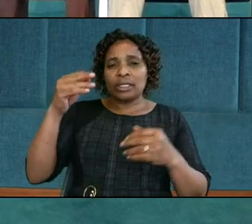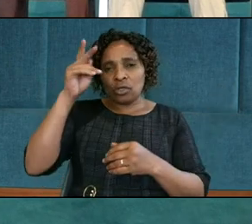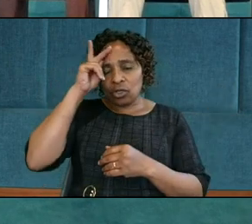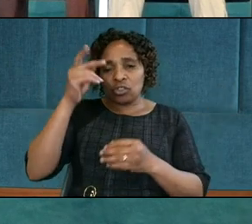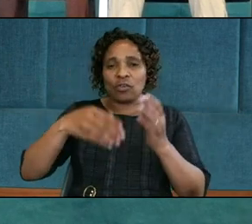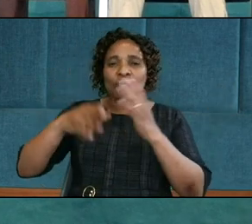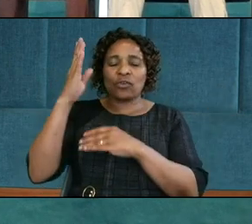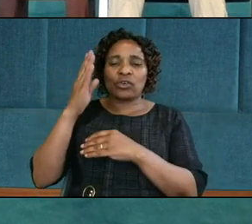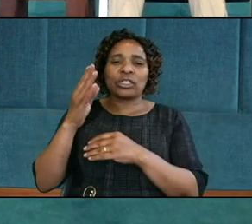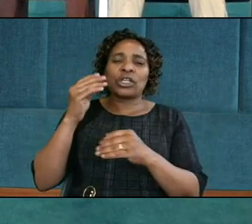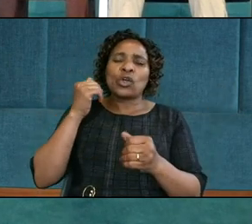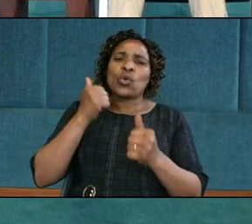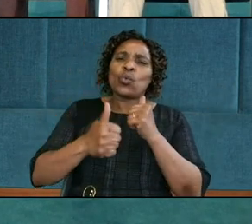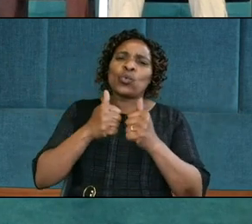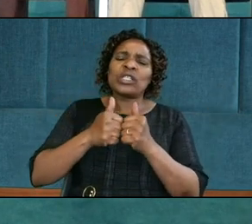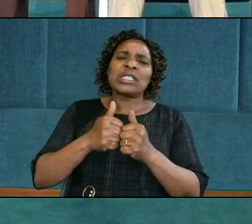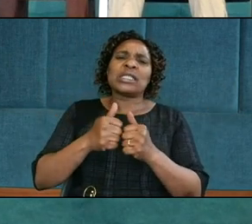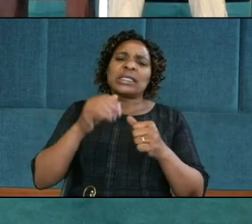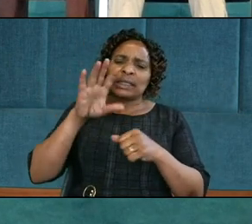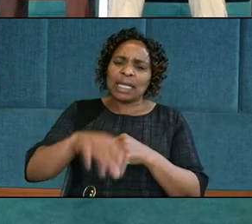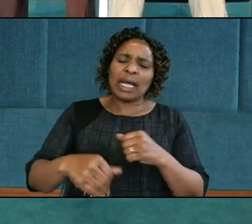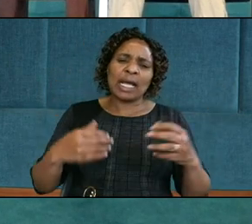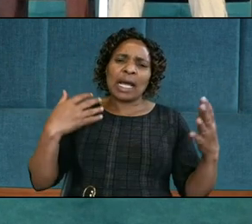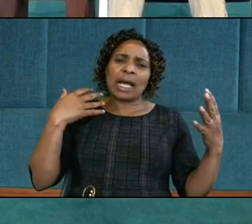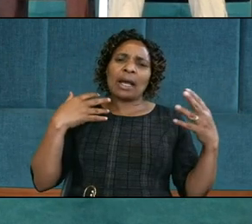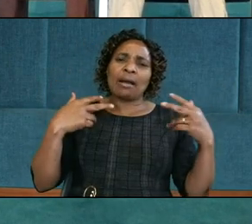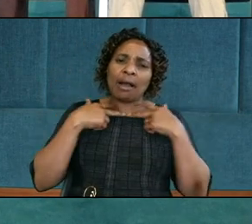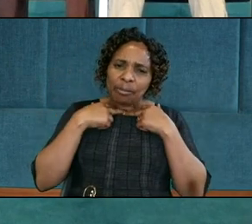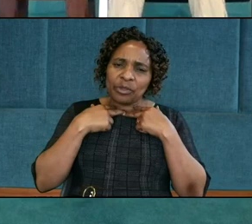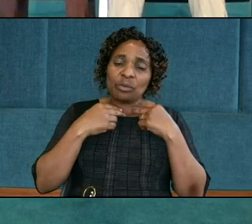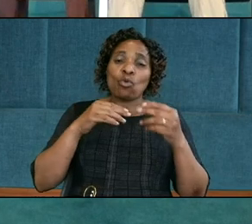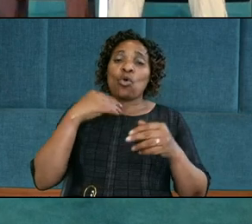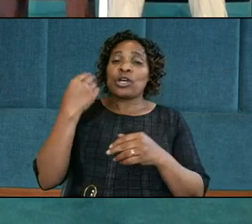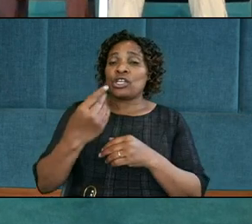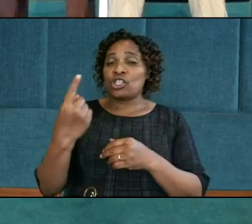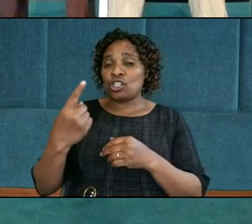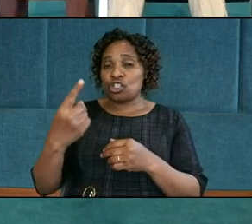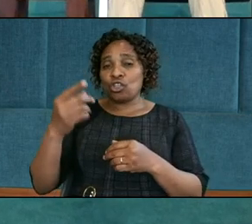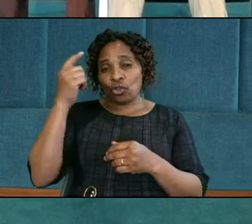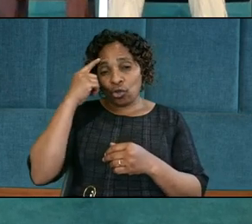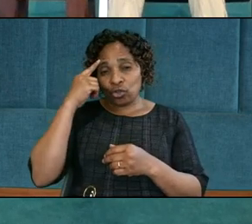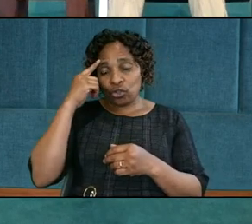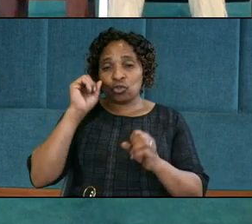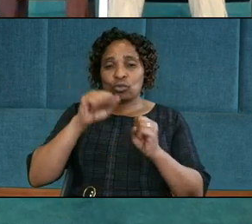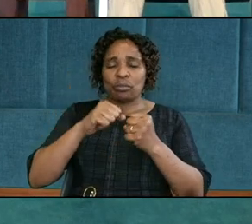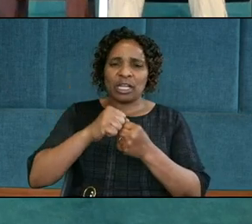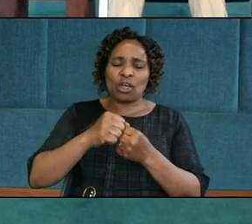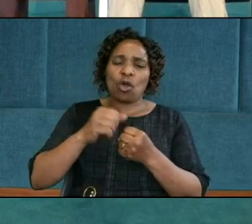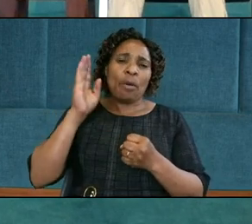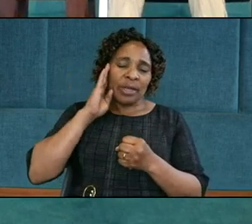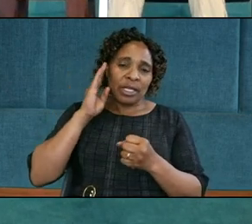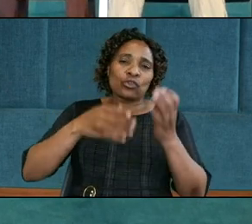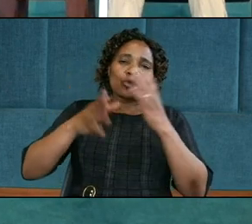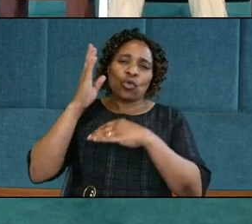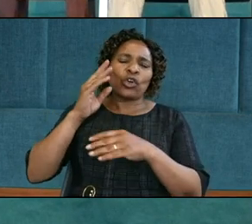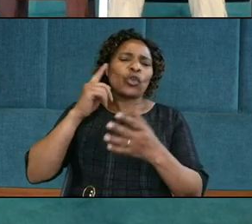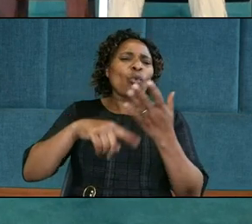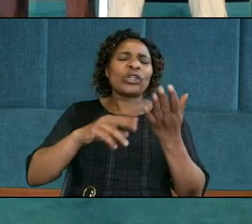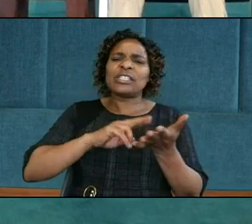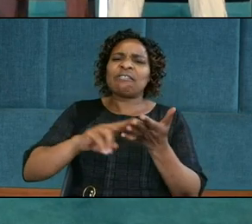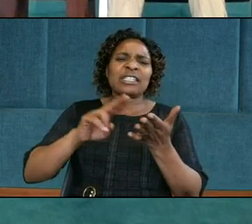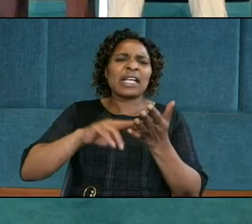the knowledge of God. And we take captive every thought to make it obedient to Christ. What do you guys think that he's trying to say in that